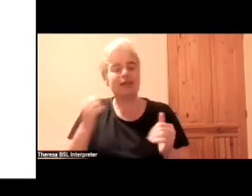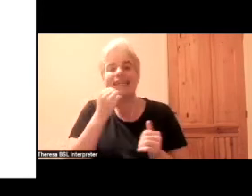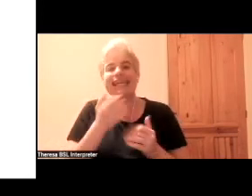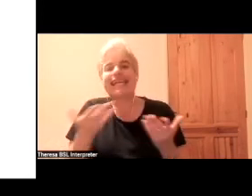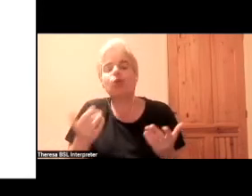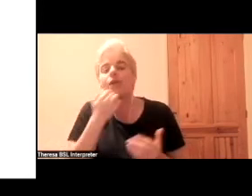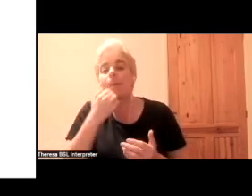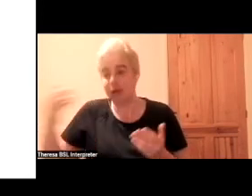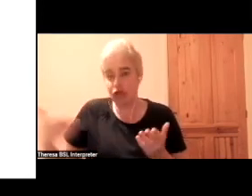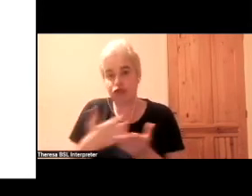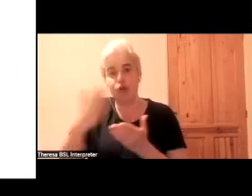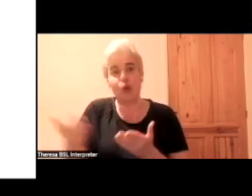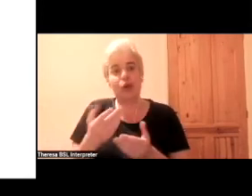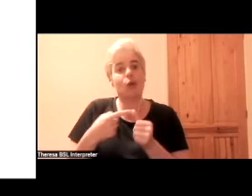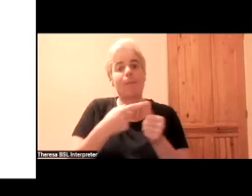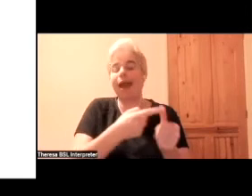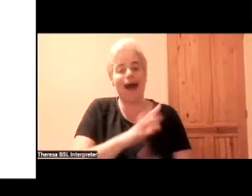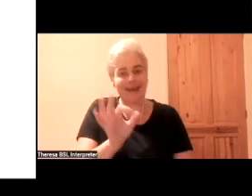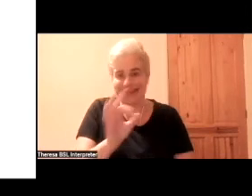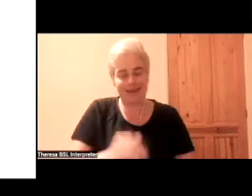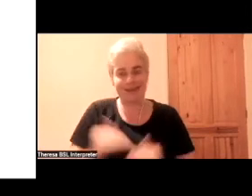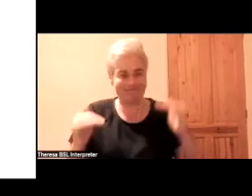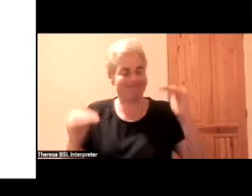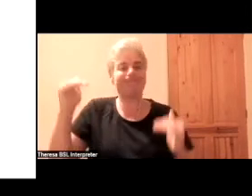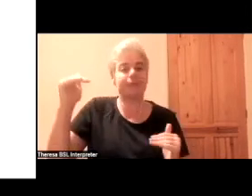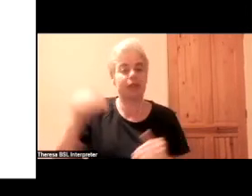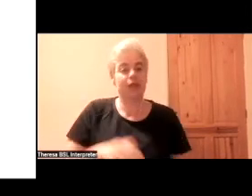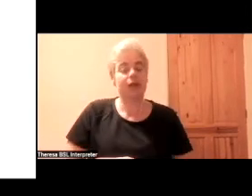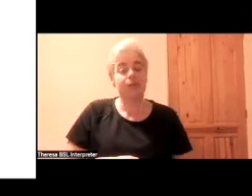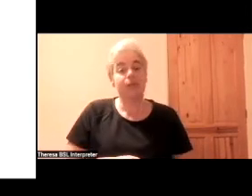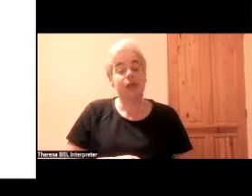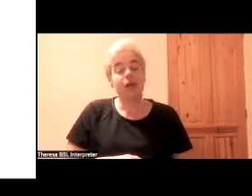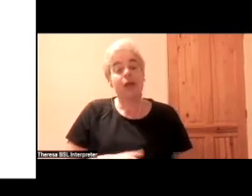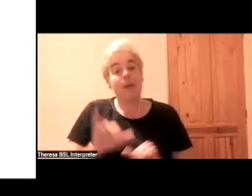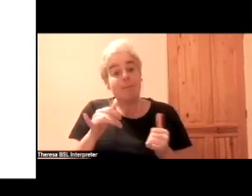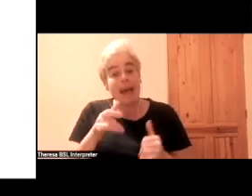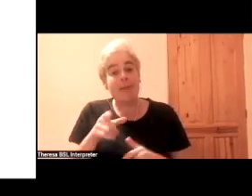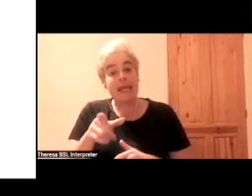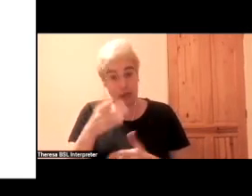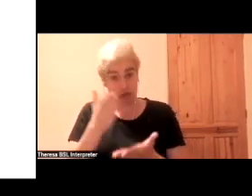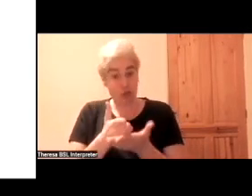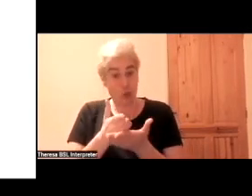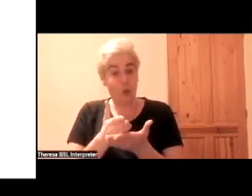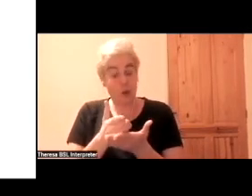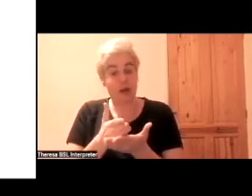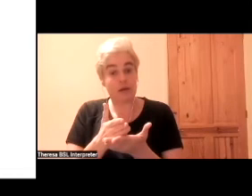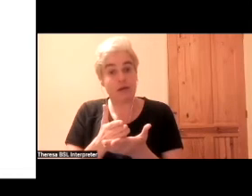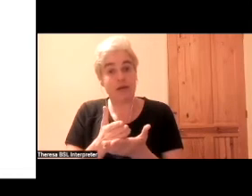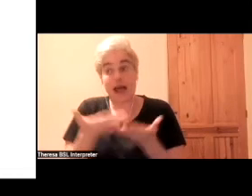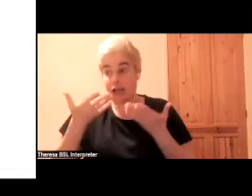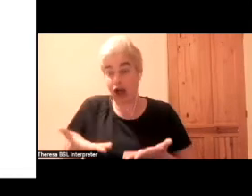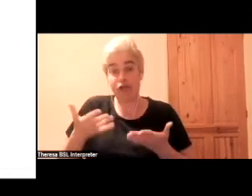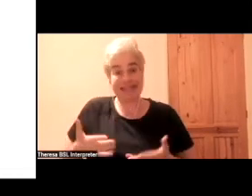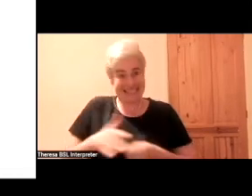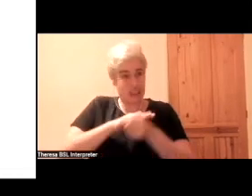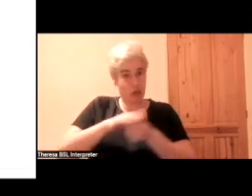coming through. A circular argument. But whilst that may be true, the current